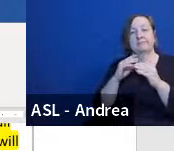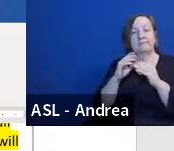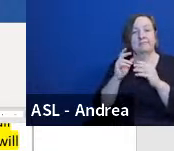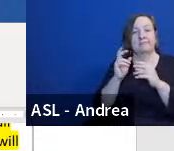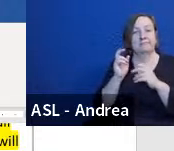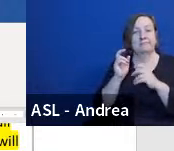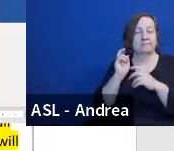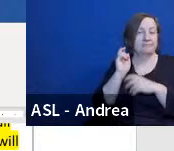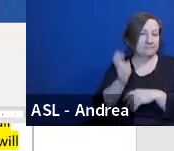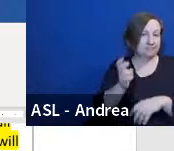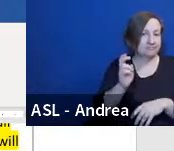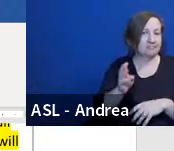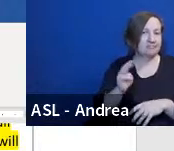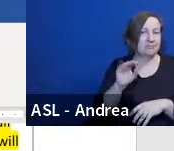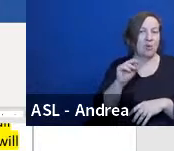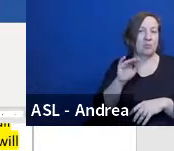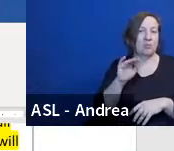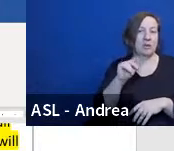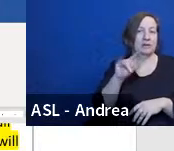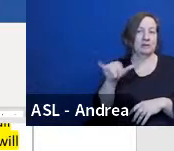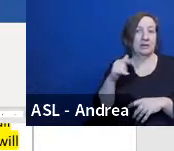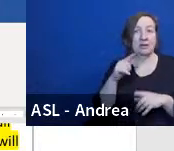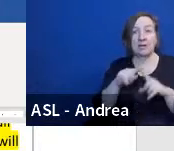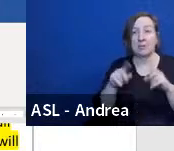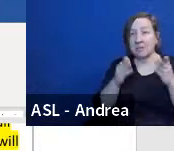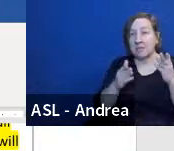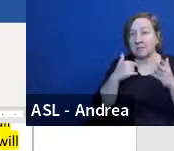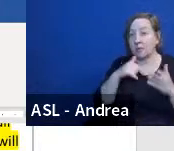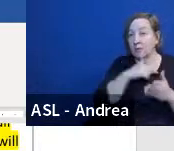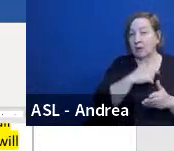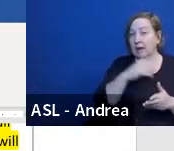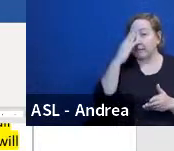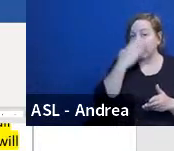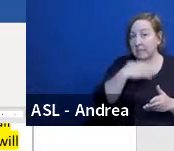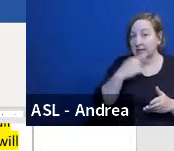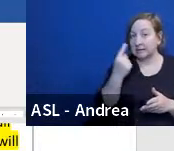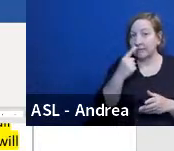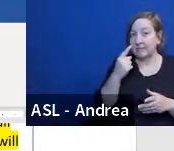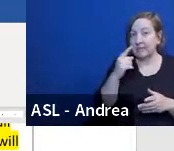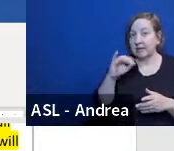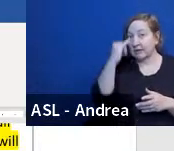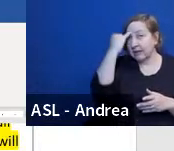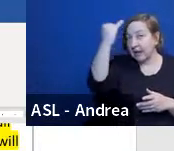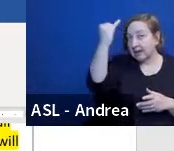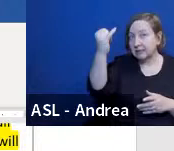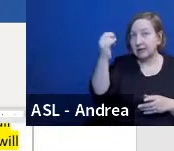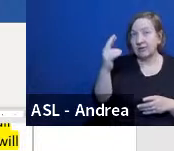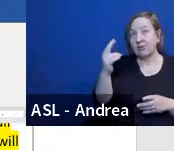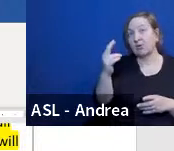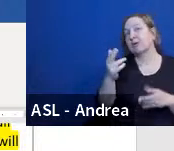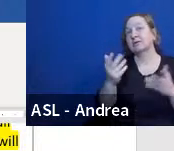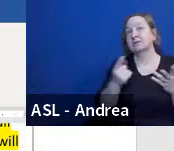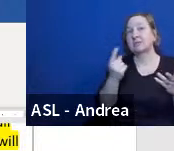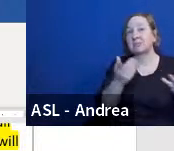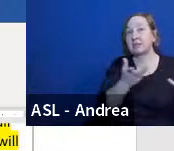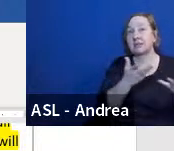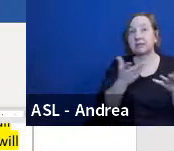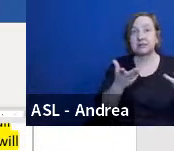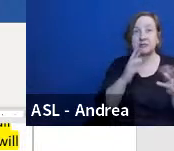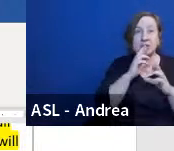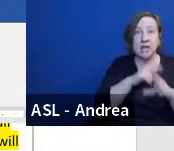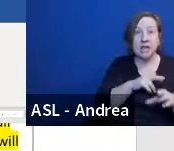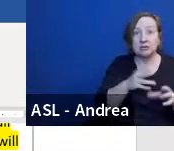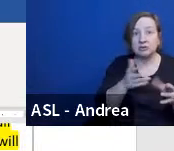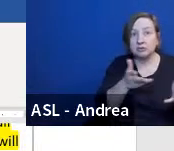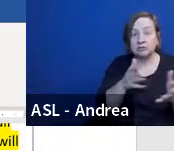that's maybe we missed something in what that idea was, or any reaction there.